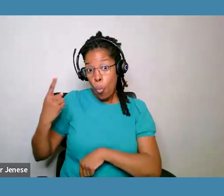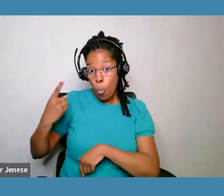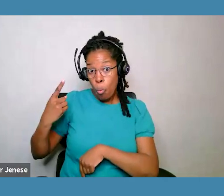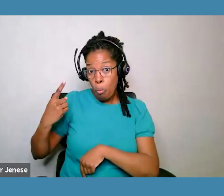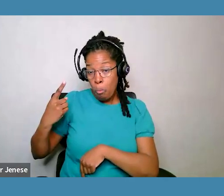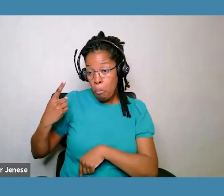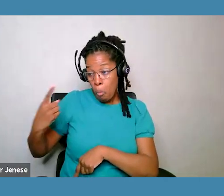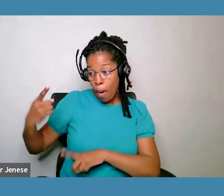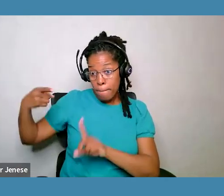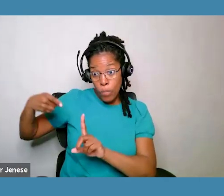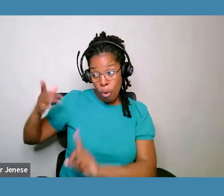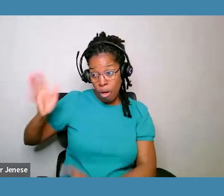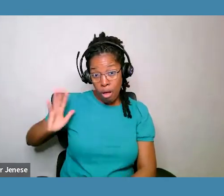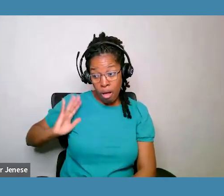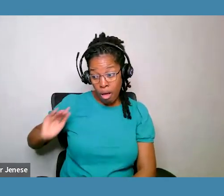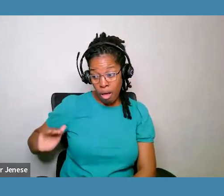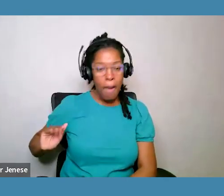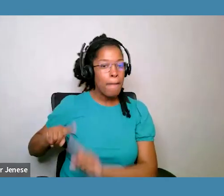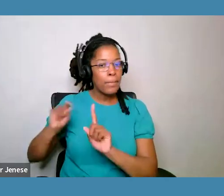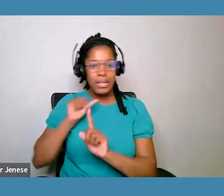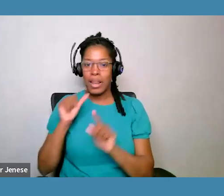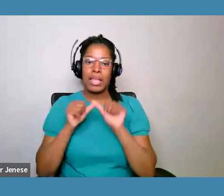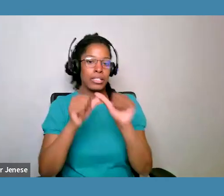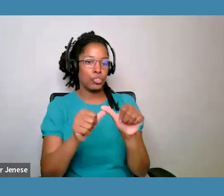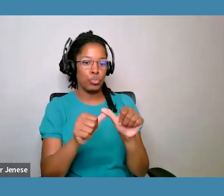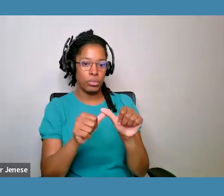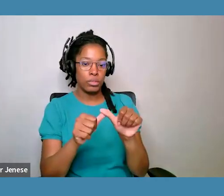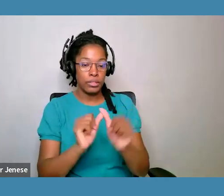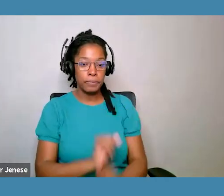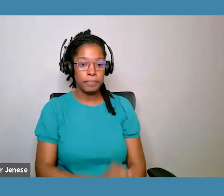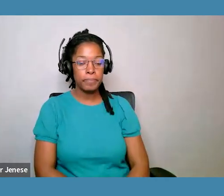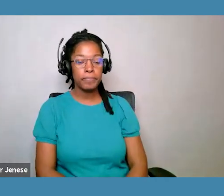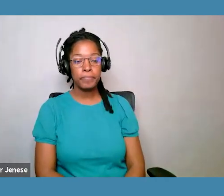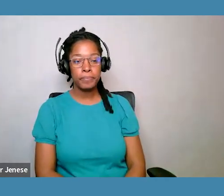and no longer continues. So,